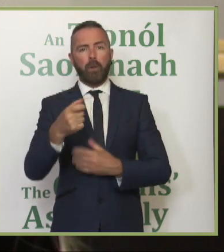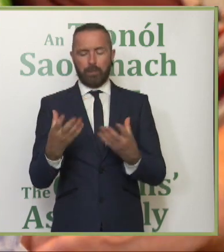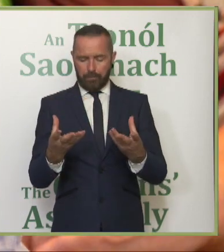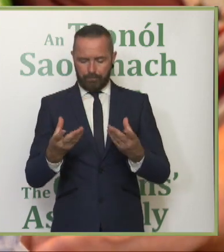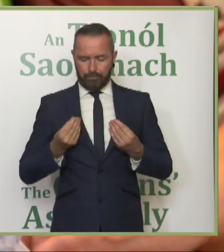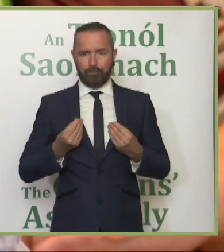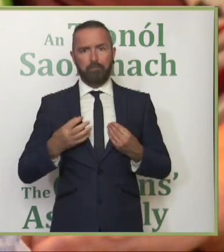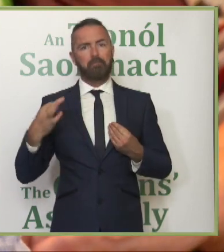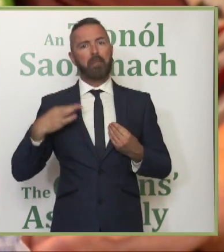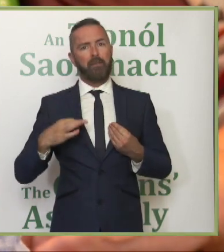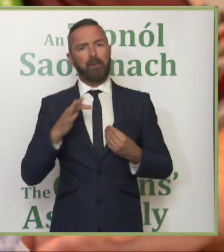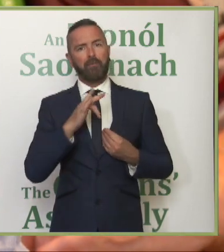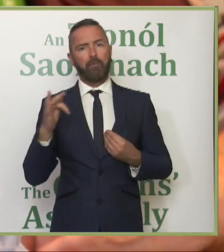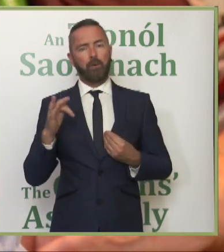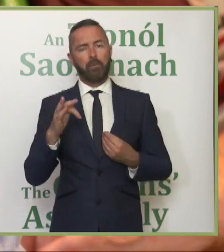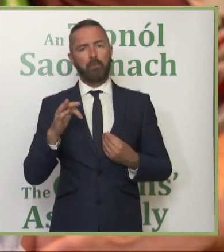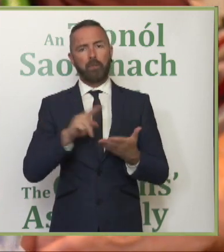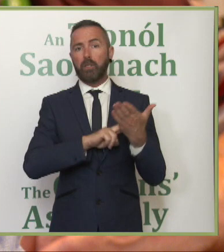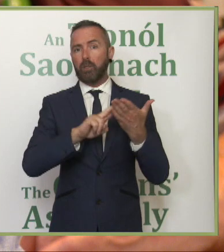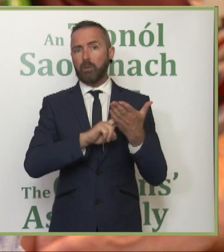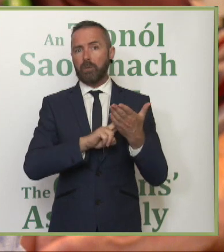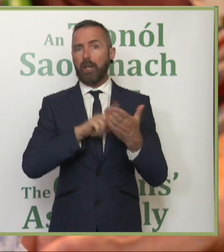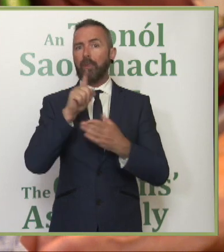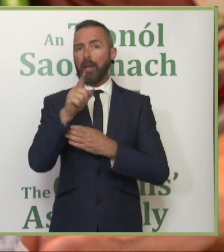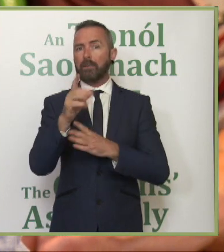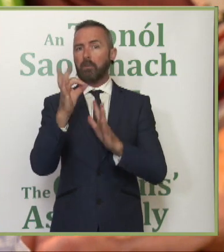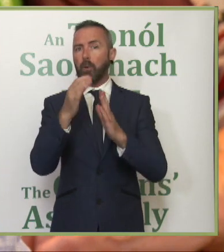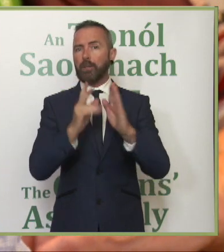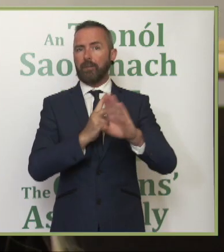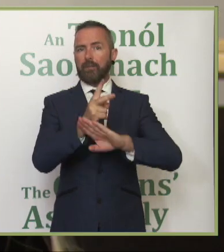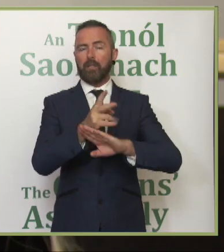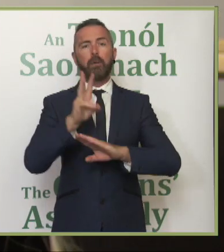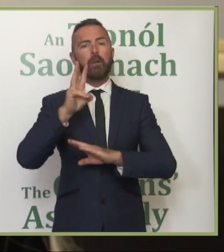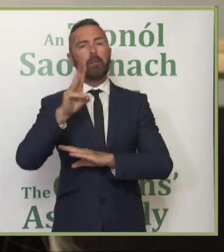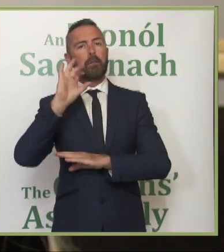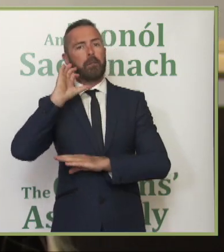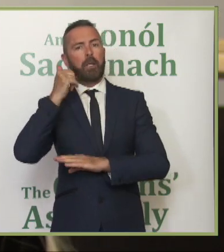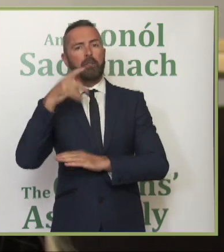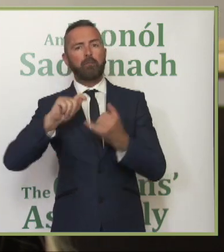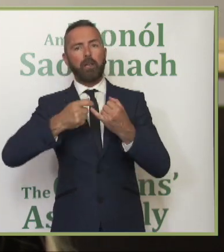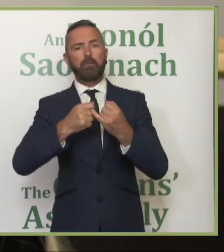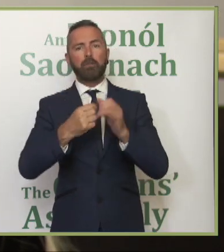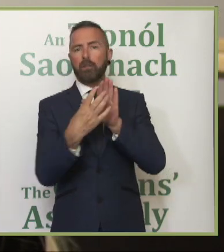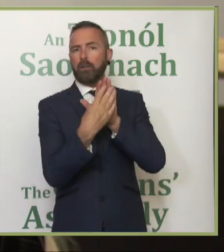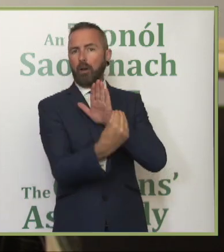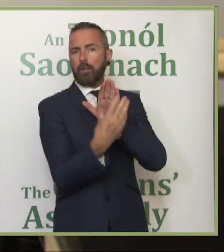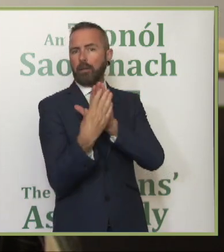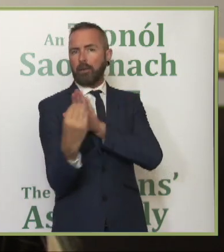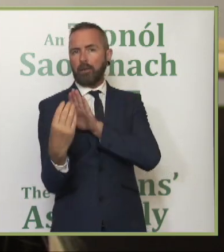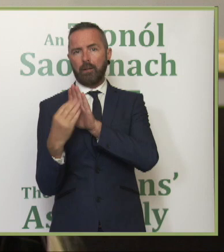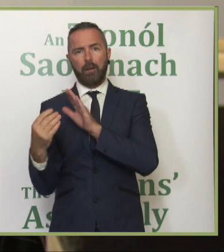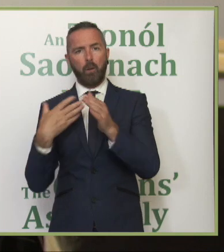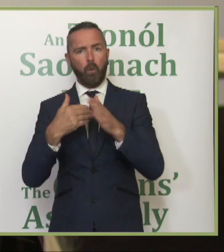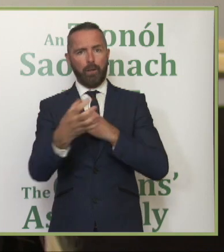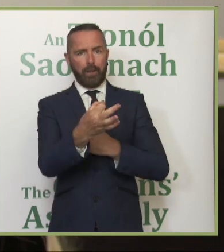or benefiting from is really your point of intervention, because you're trying to replicate what it is that they're getting from